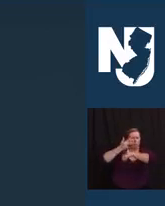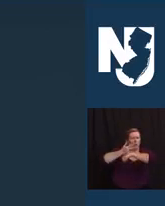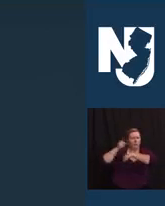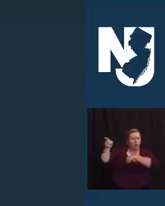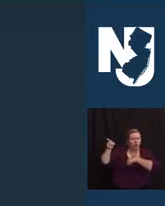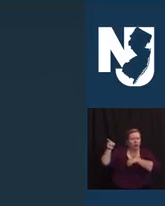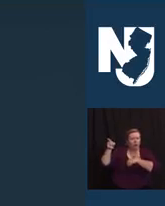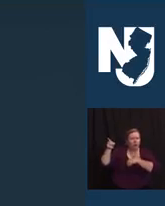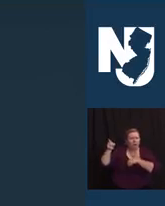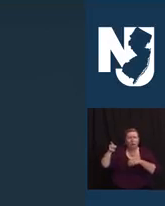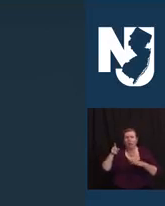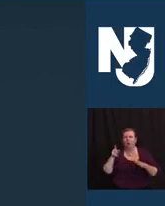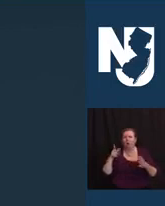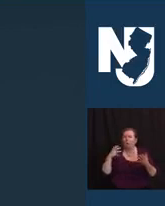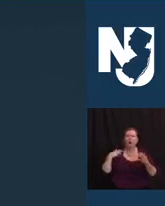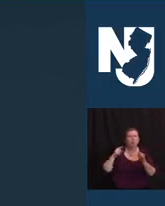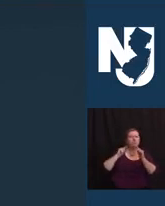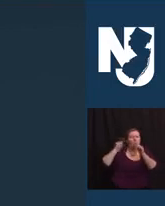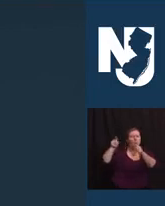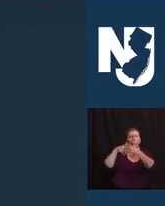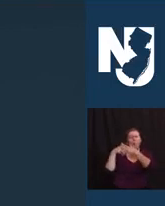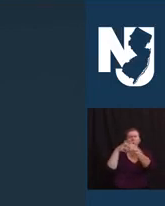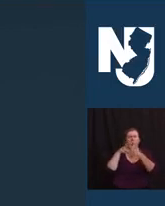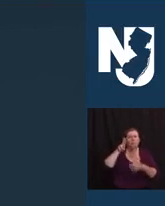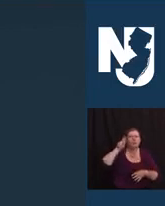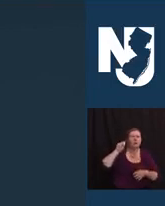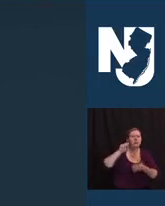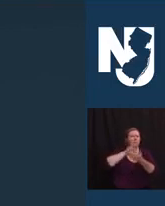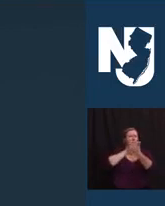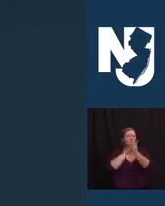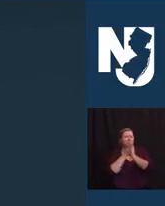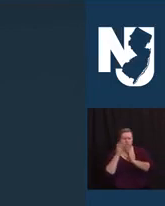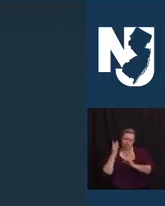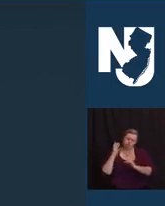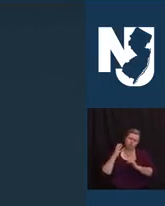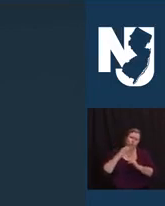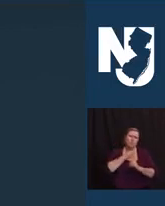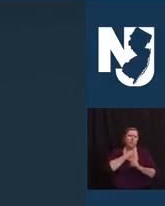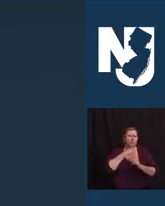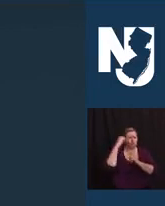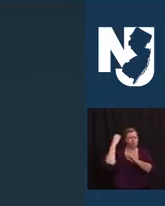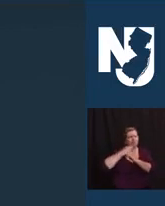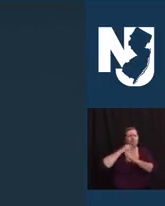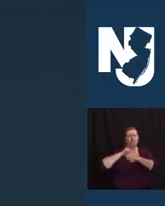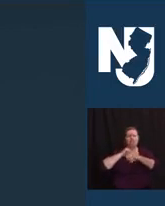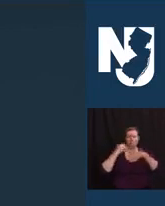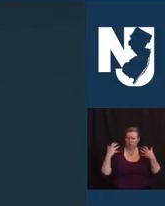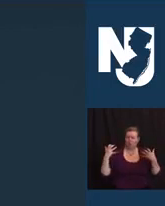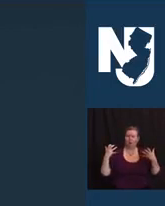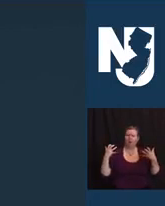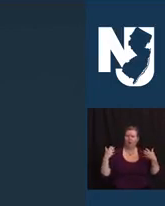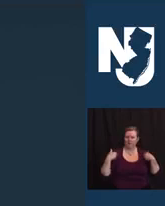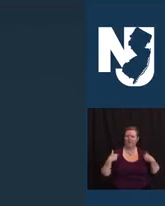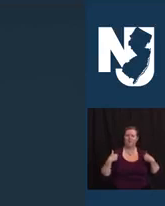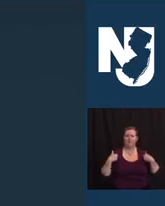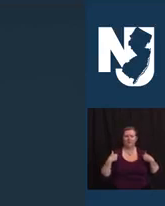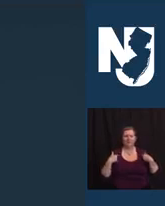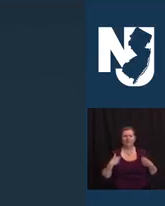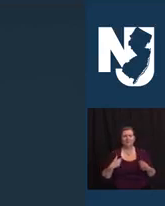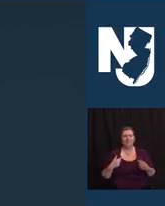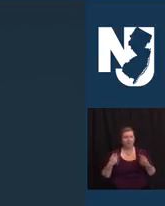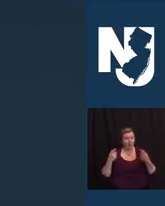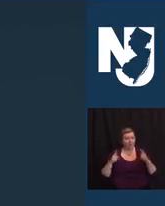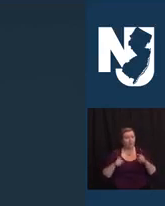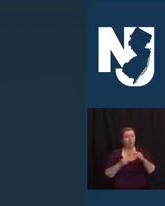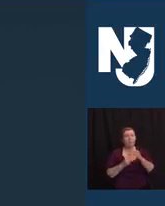United States and having his chance to wear his own Marine uniform. And there he is in it. In the spring of 1951,